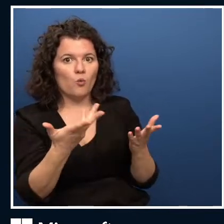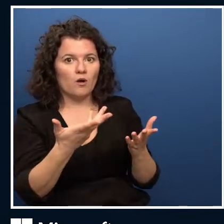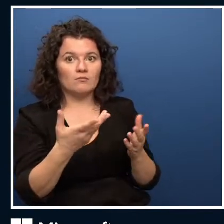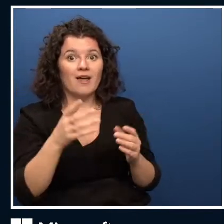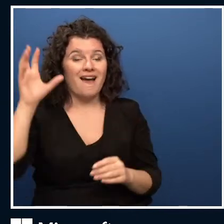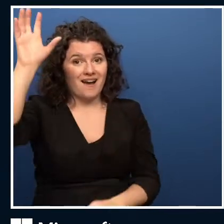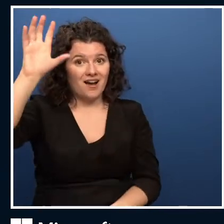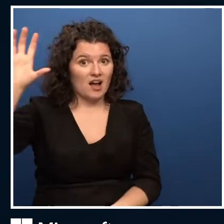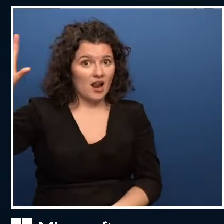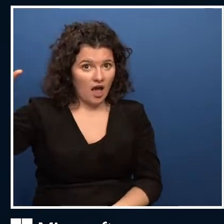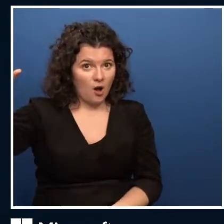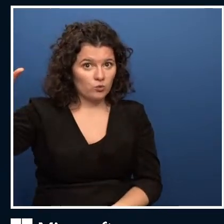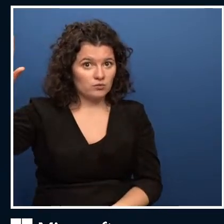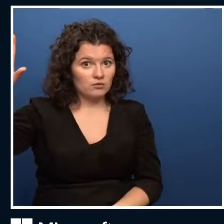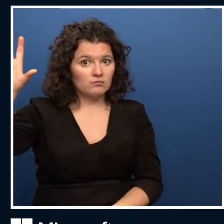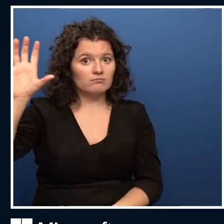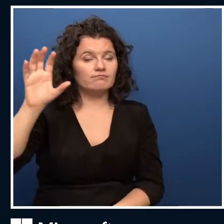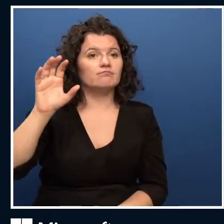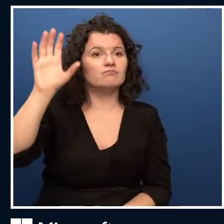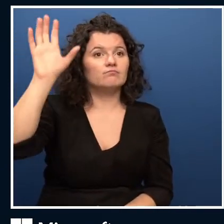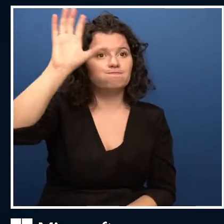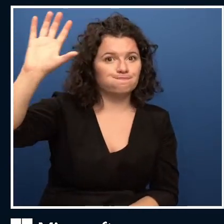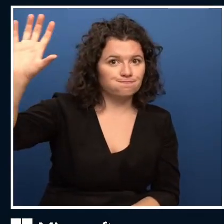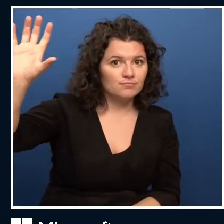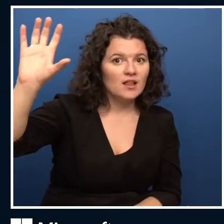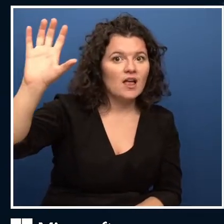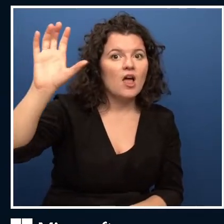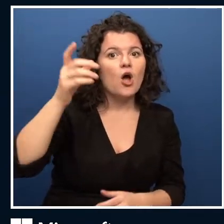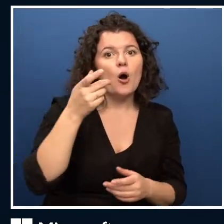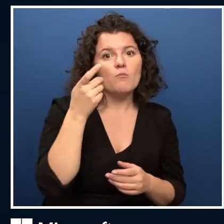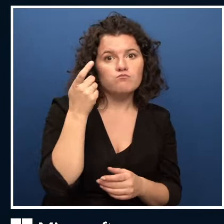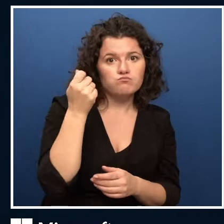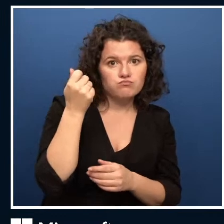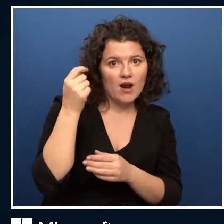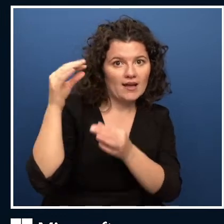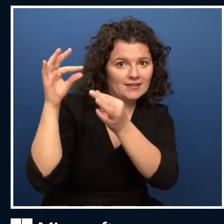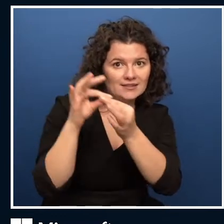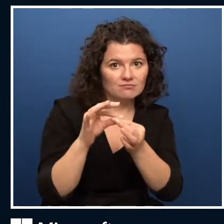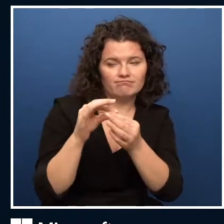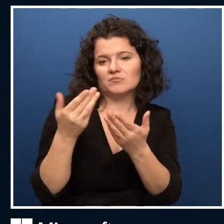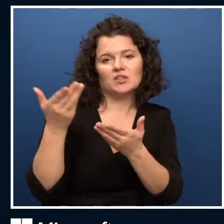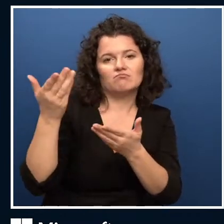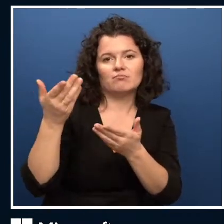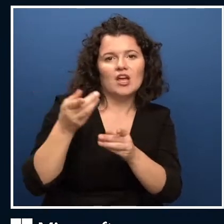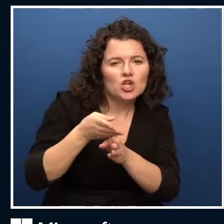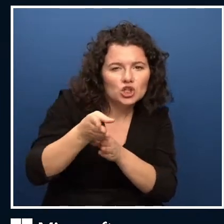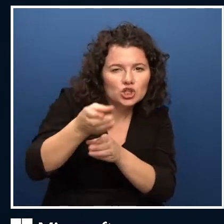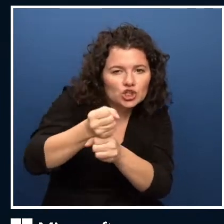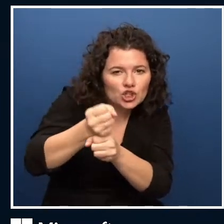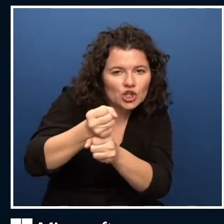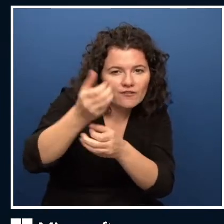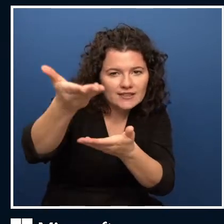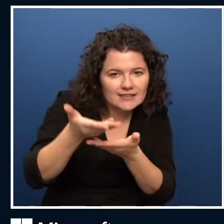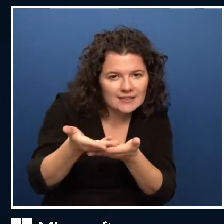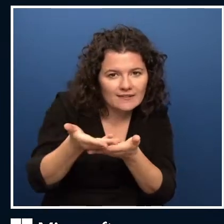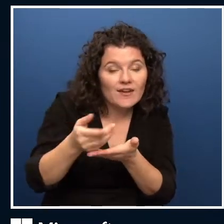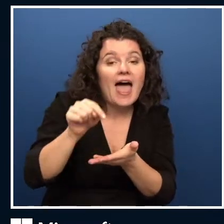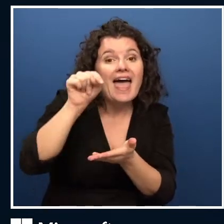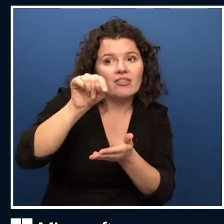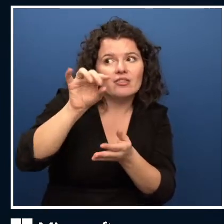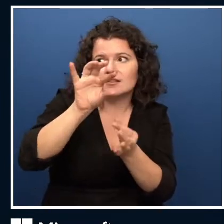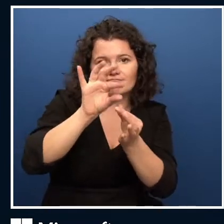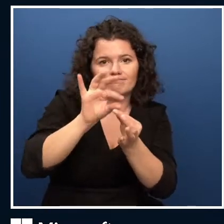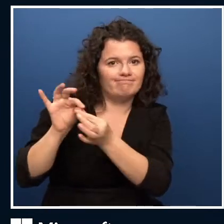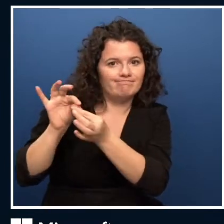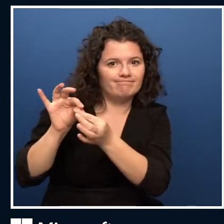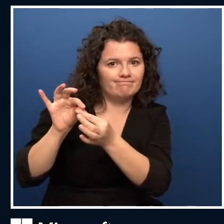cloud and pricing services, and then we're able to just with the call of an API, we're able